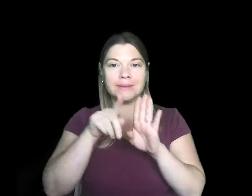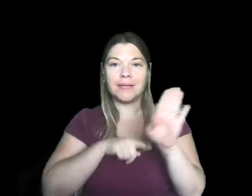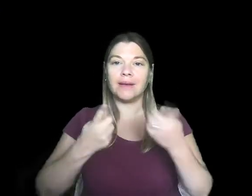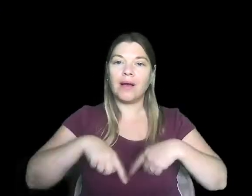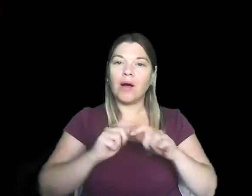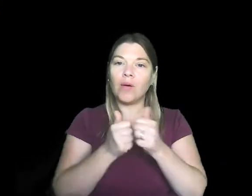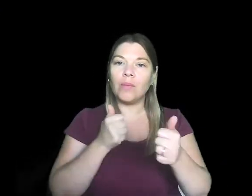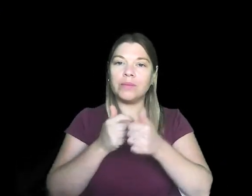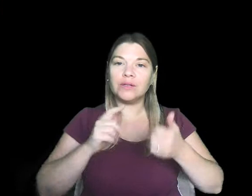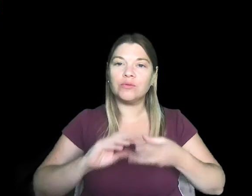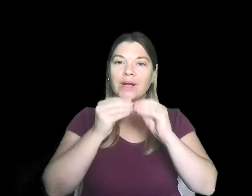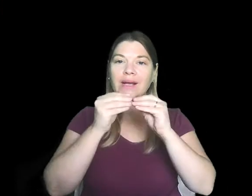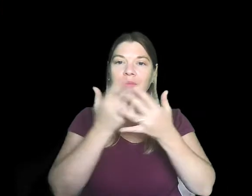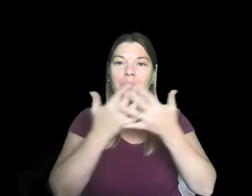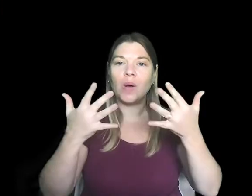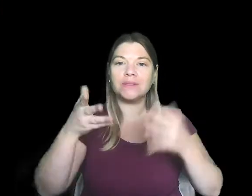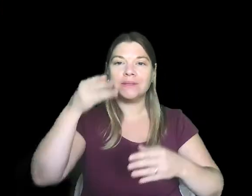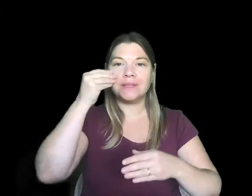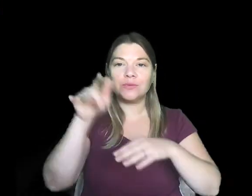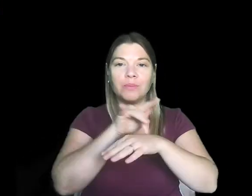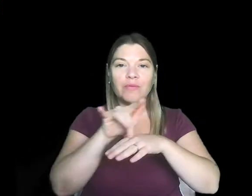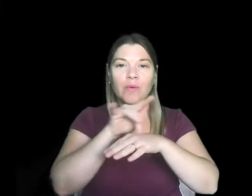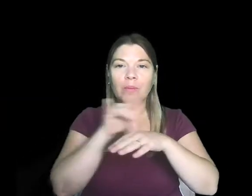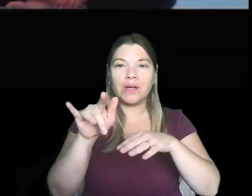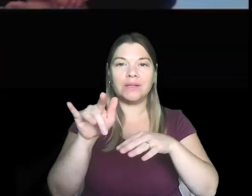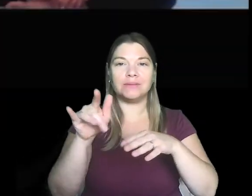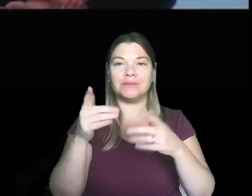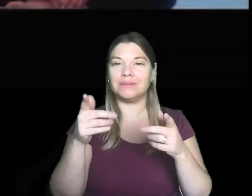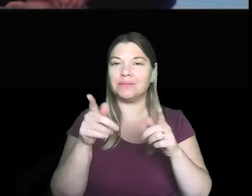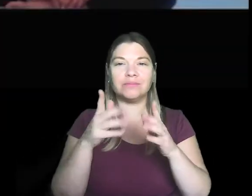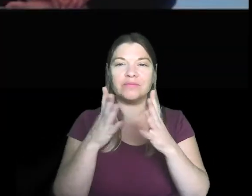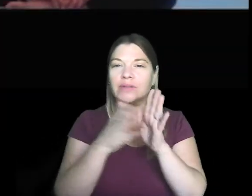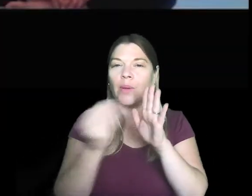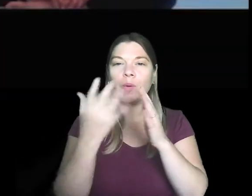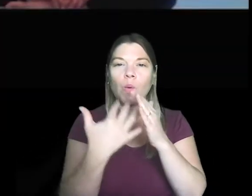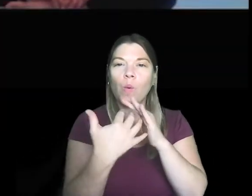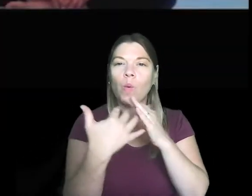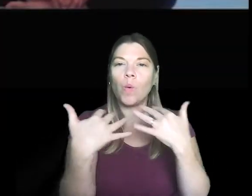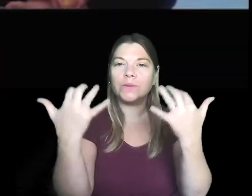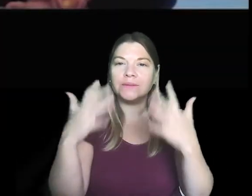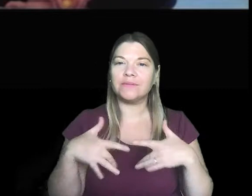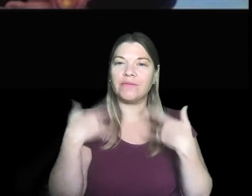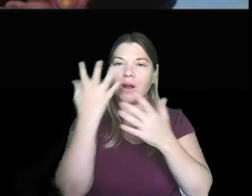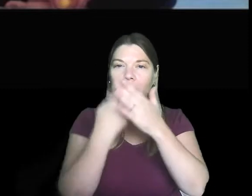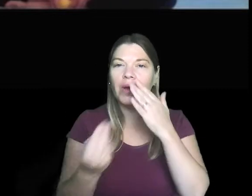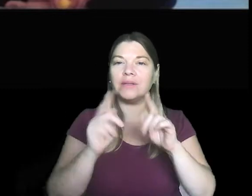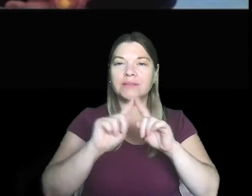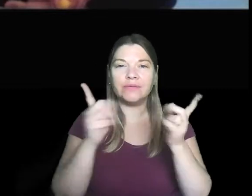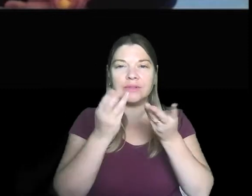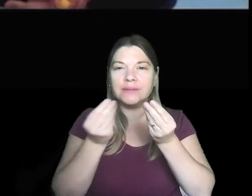multisensory performances that immerse the audience in different textures, sounds,